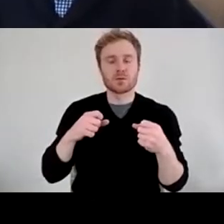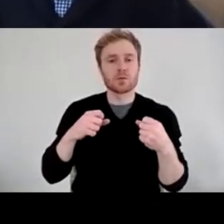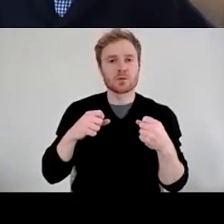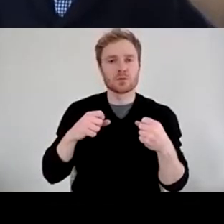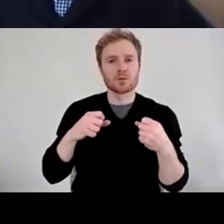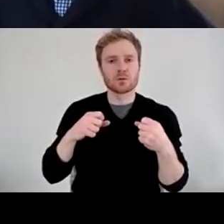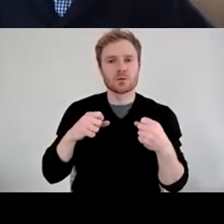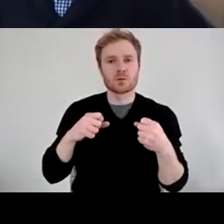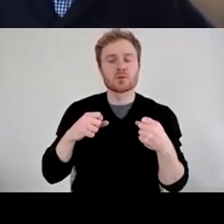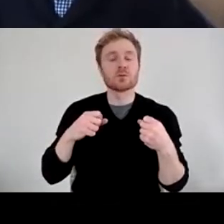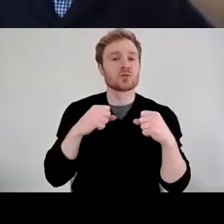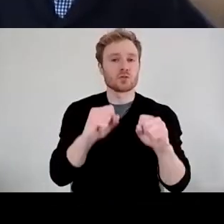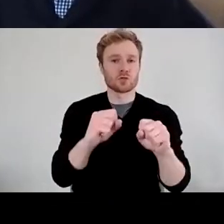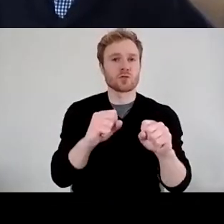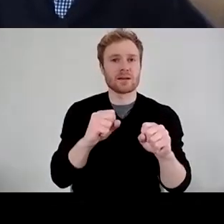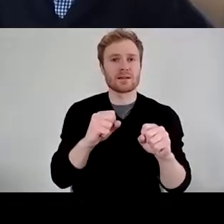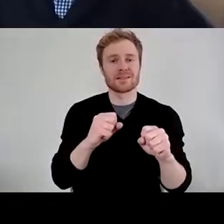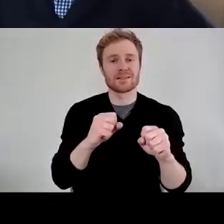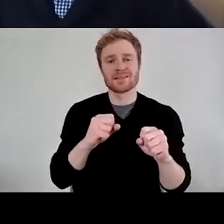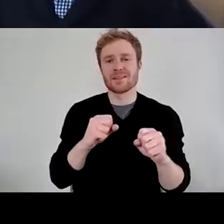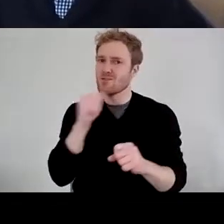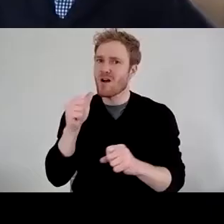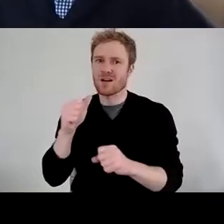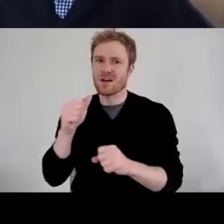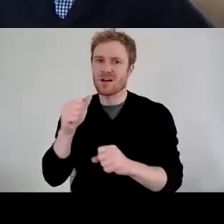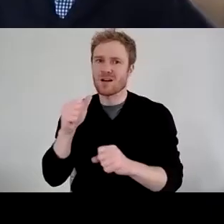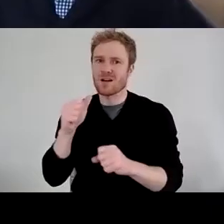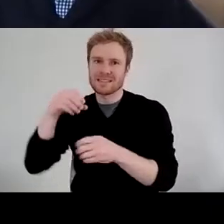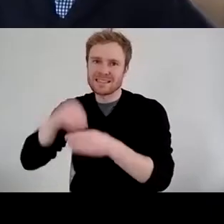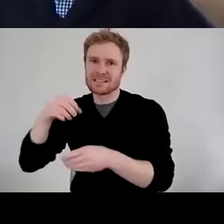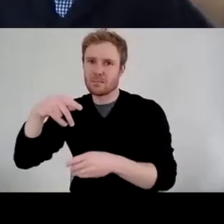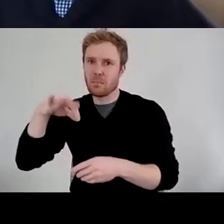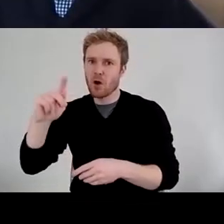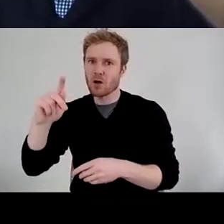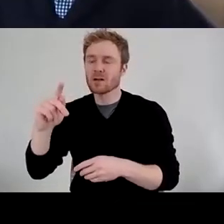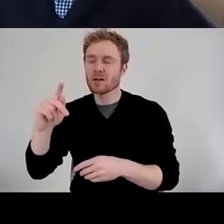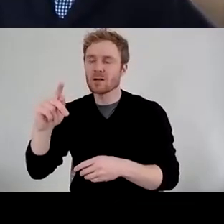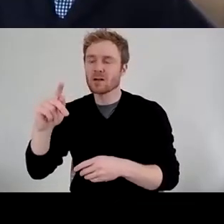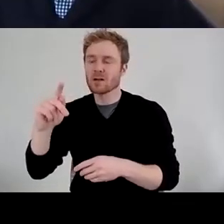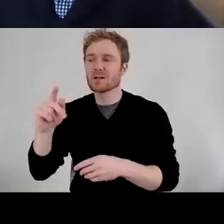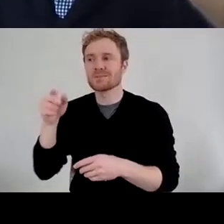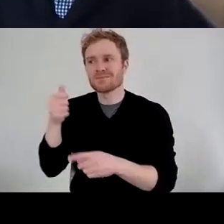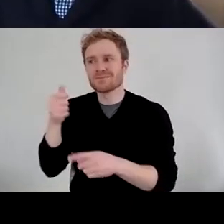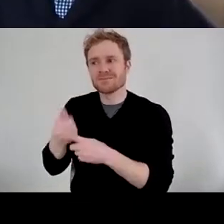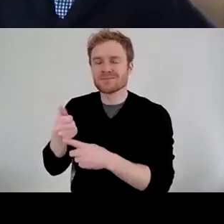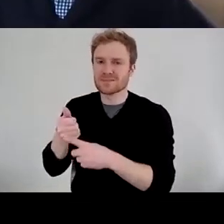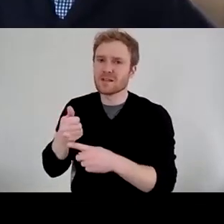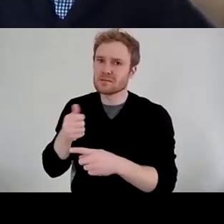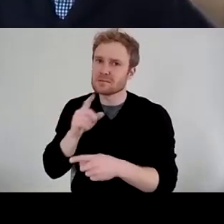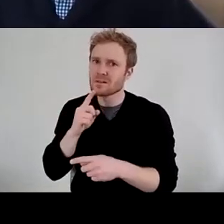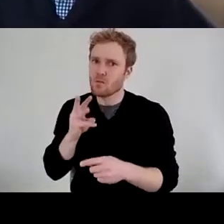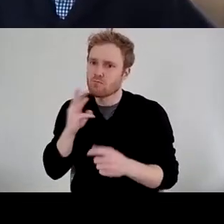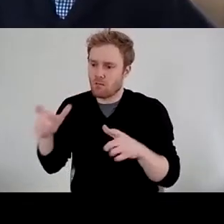properly, we need phase two. And phase two is going to be taking all of the different downspouts in the